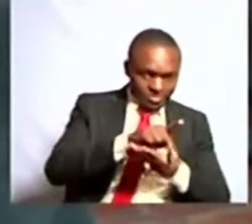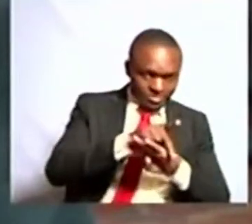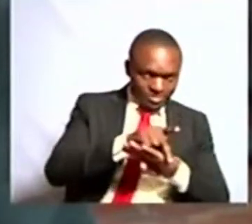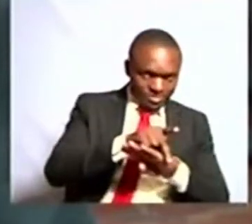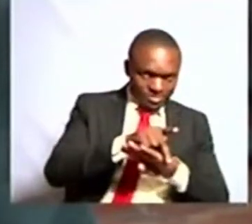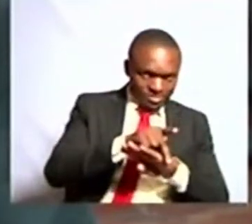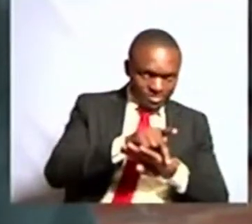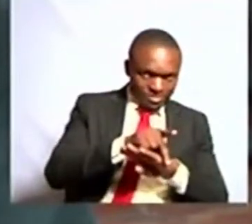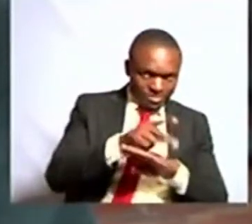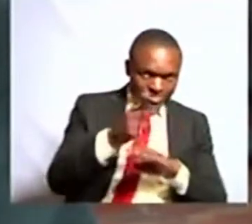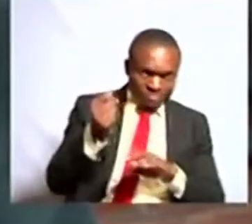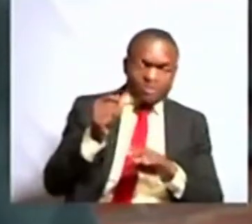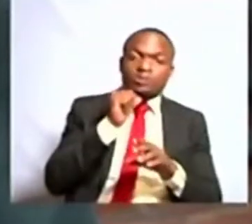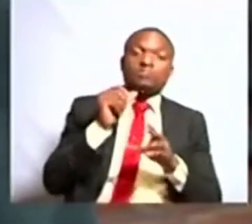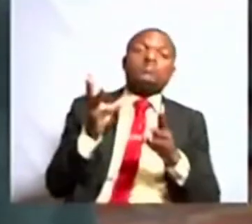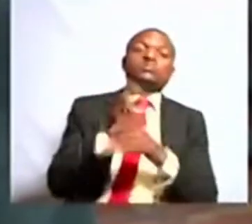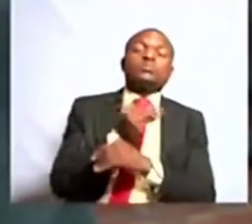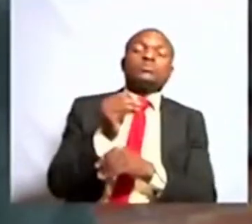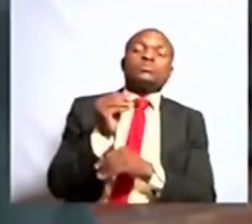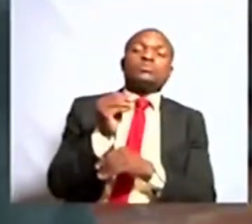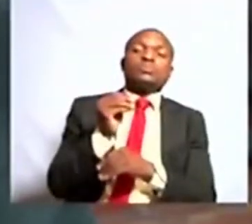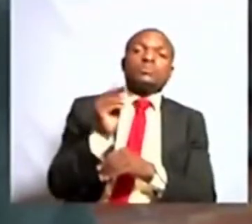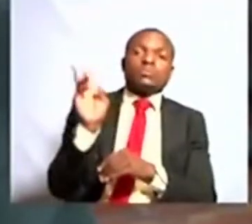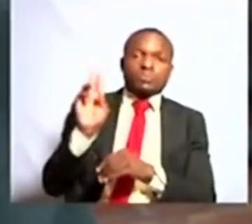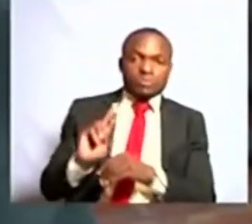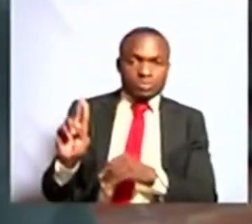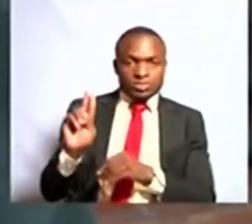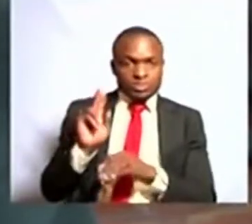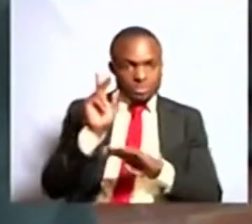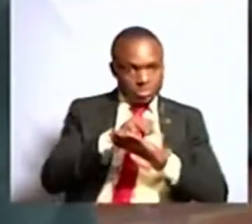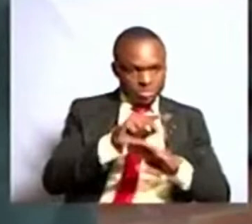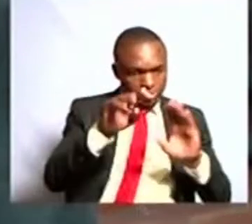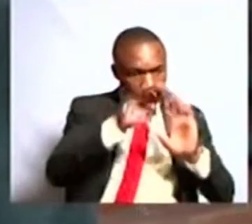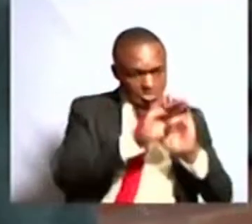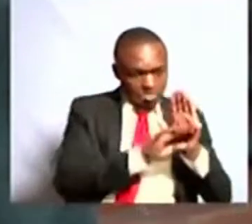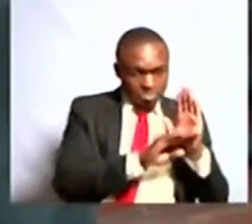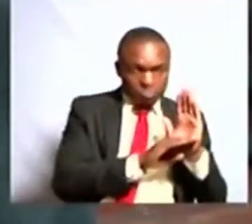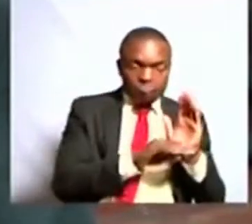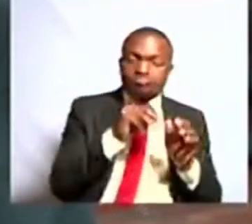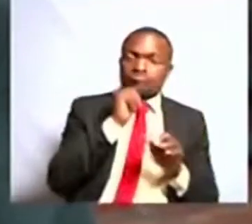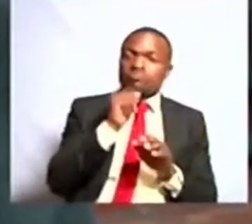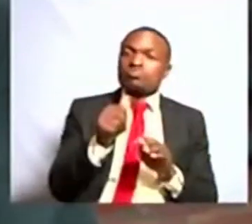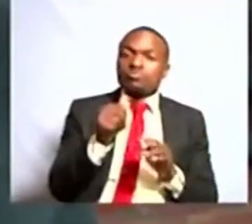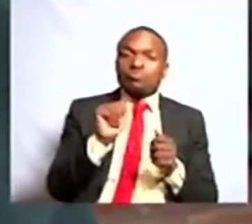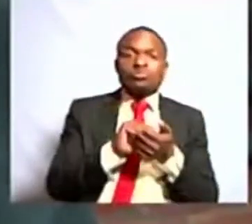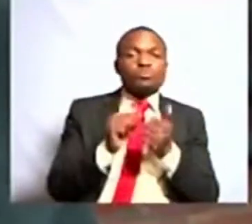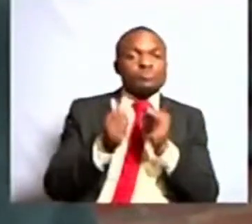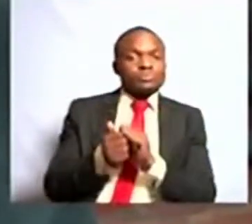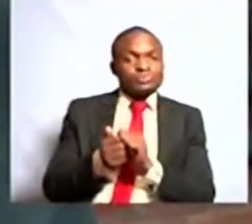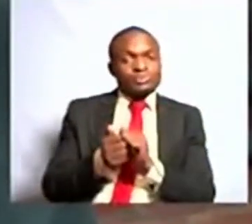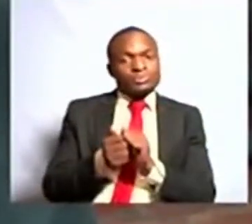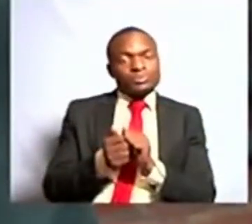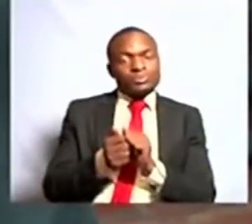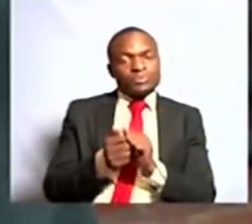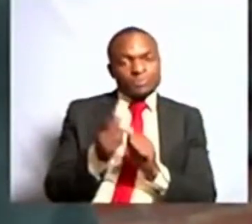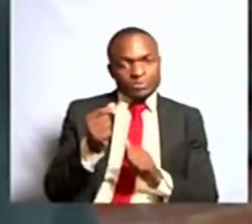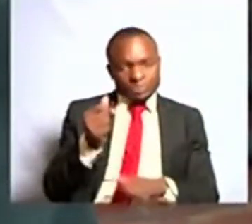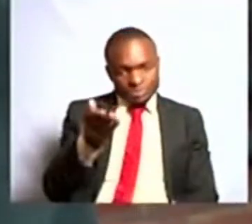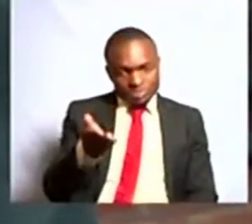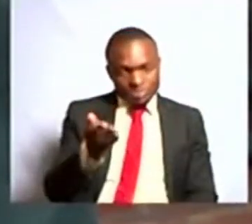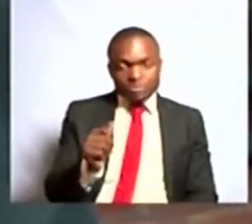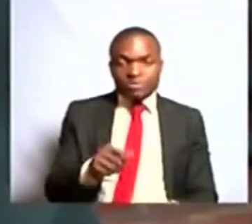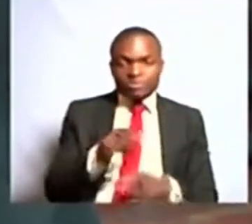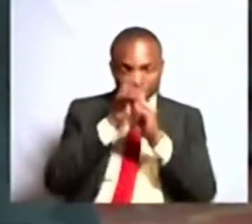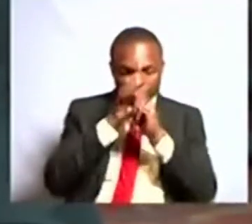not misapplied, and the projects which have been cited here as being affected were not affected. The funds were there.